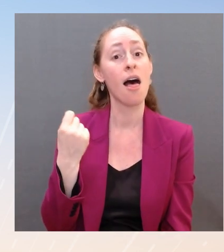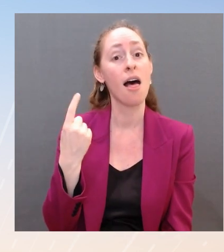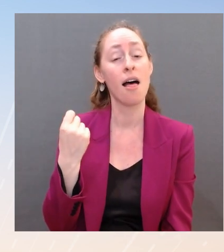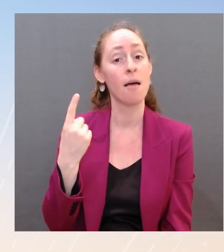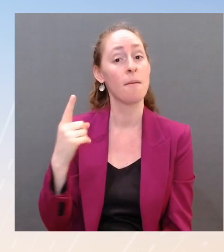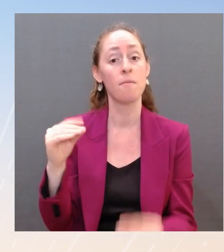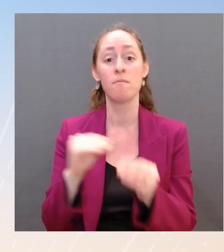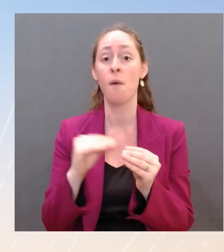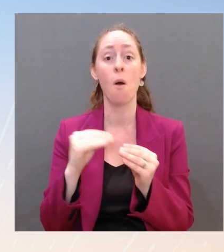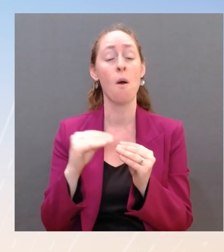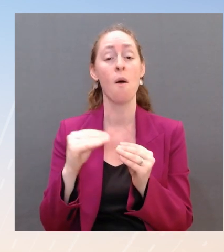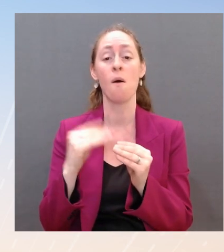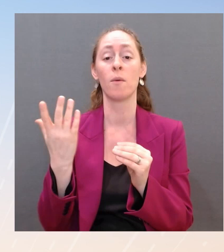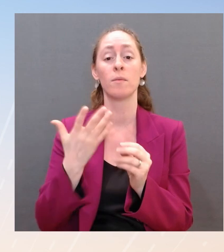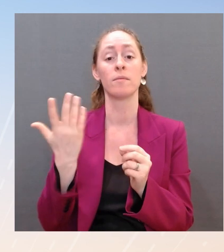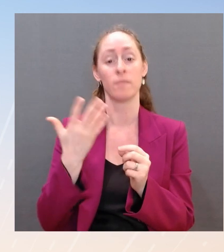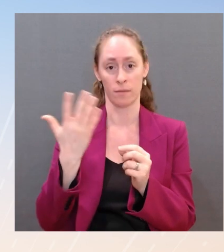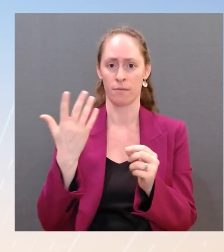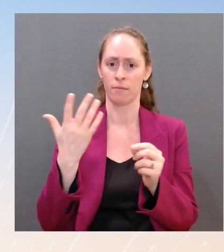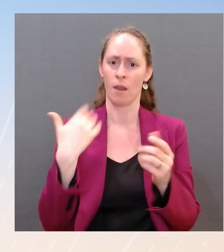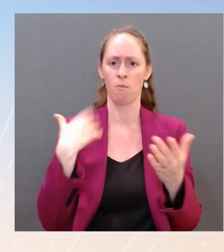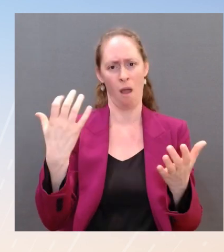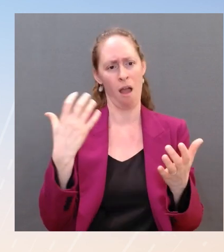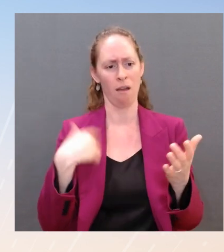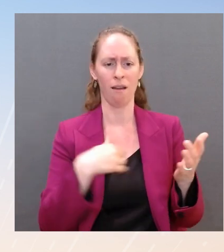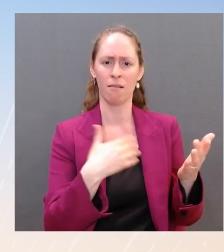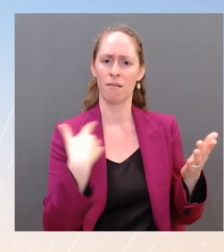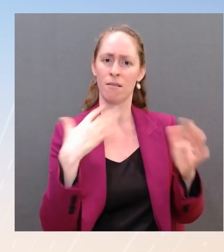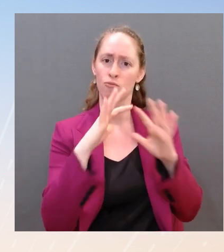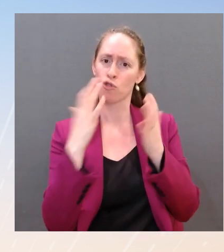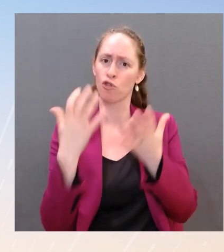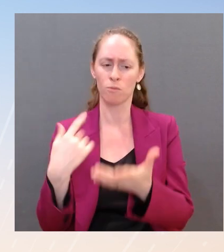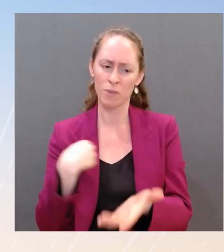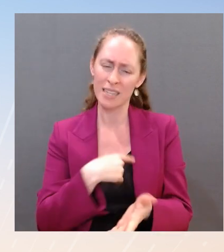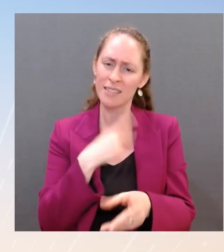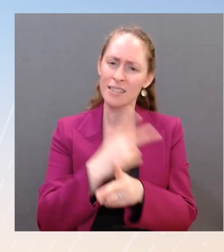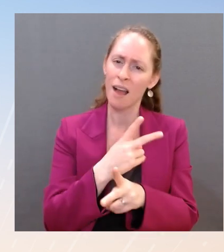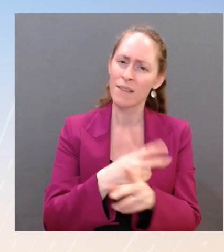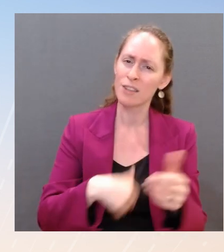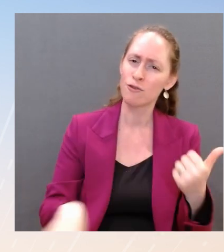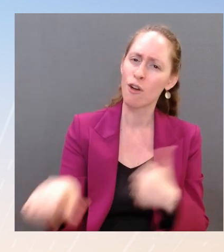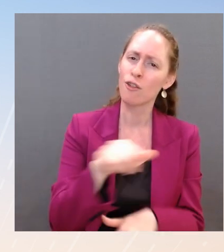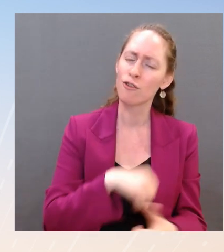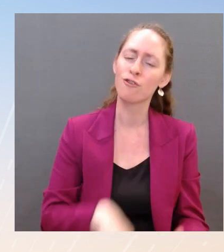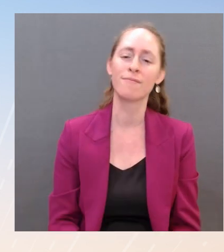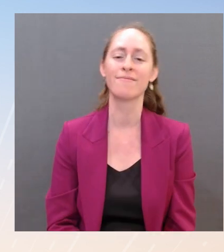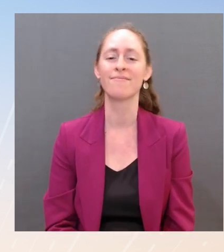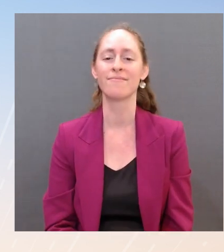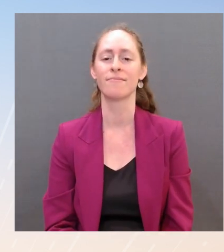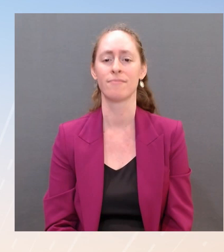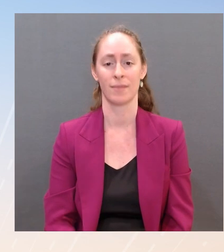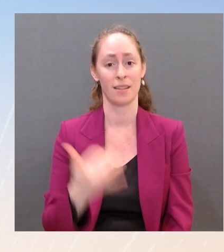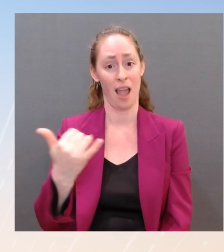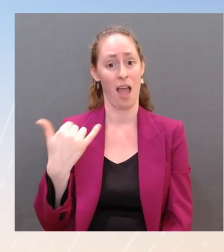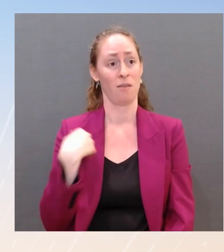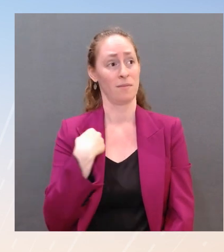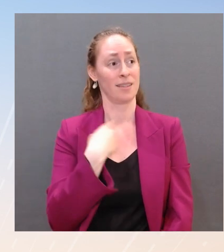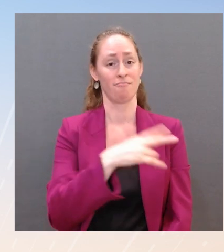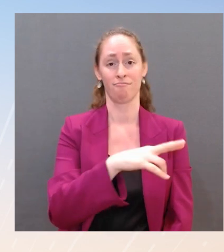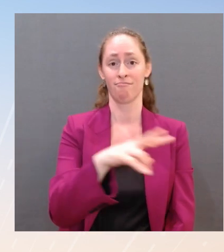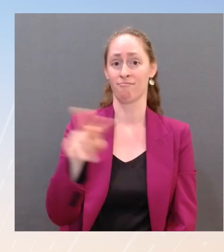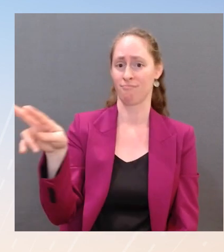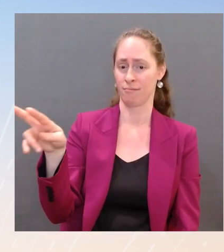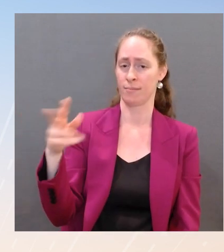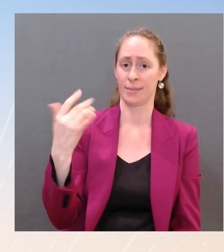Right? It's no secret that when we look at the world right now, sometimes it feels like there's so much division that people are throwing stones at each other, that there's